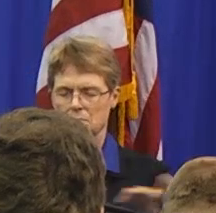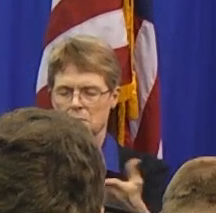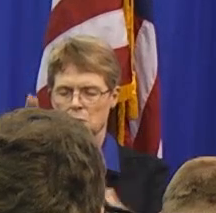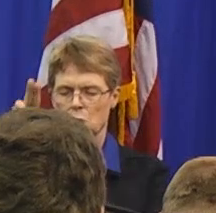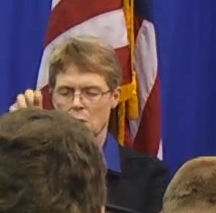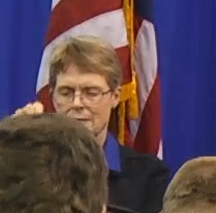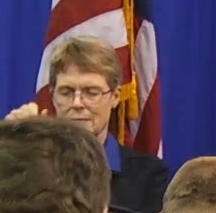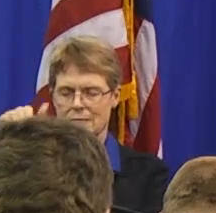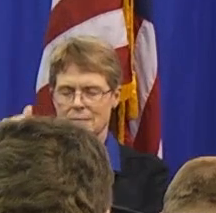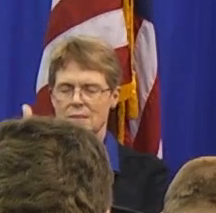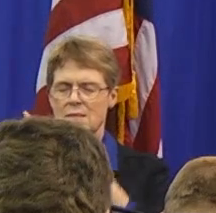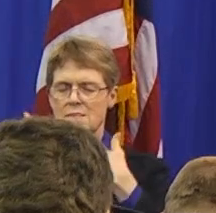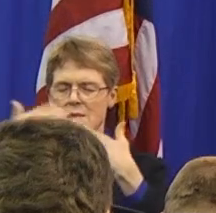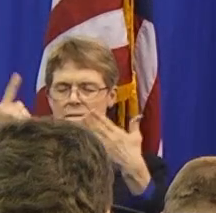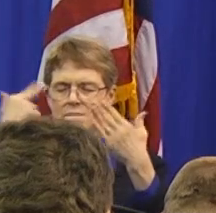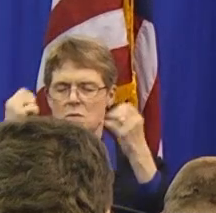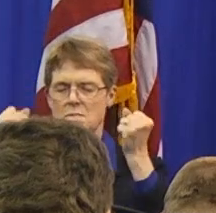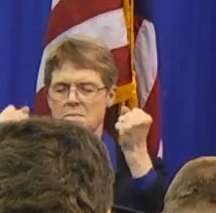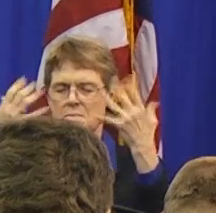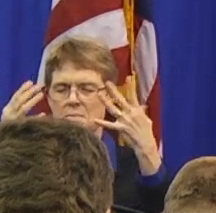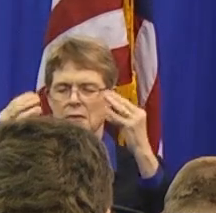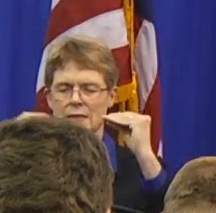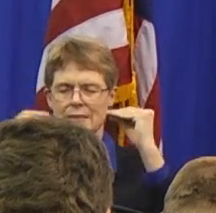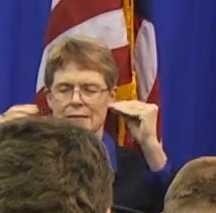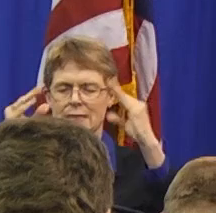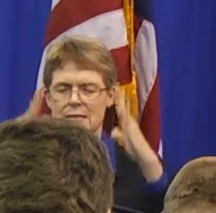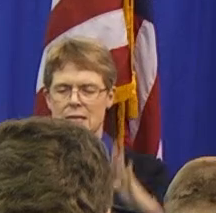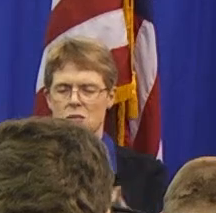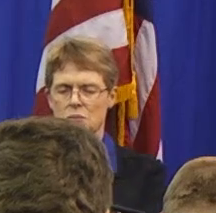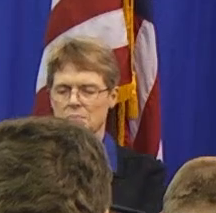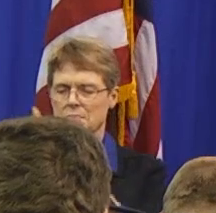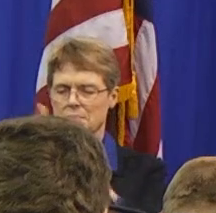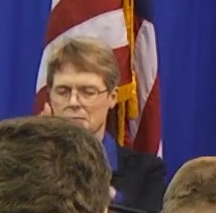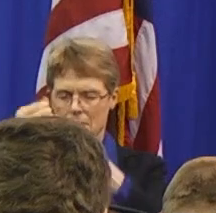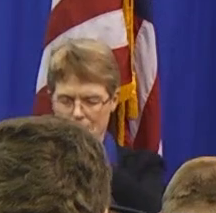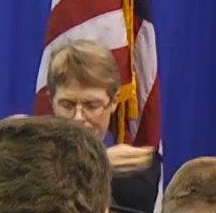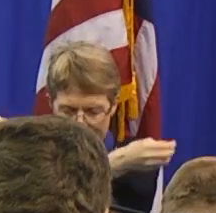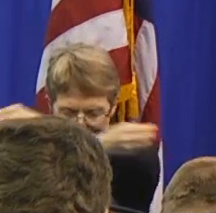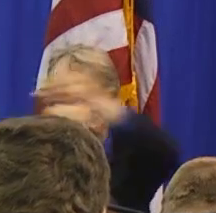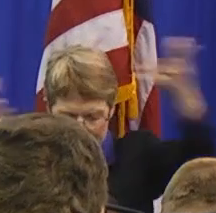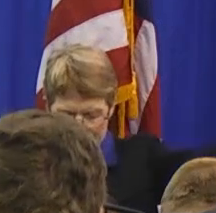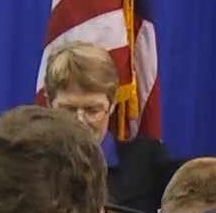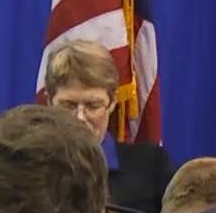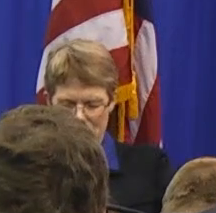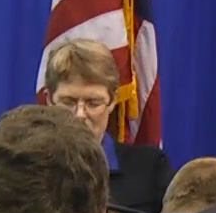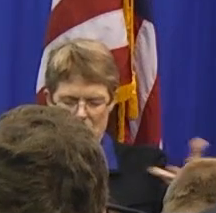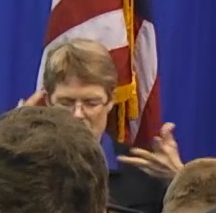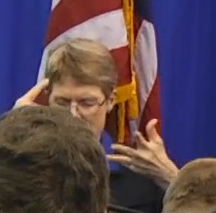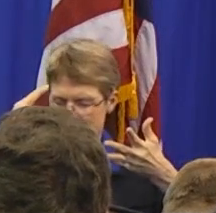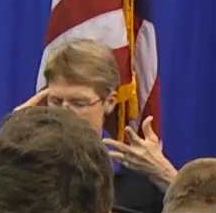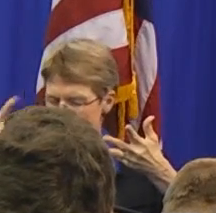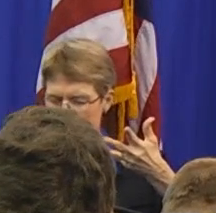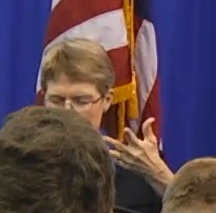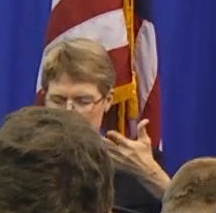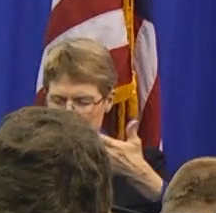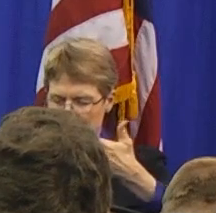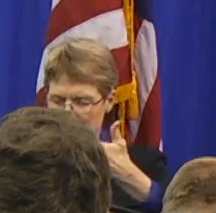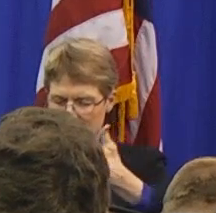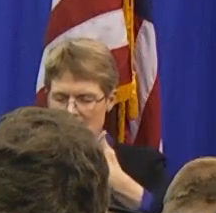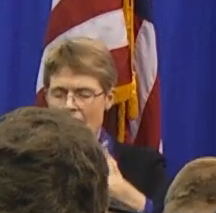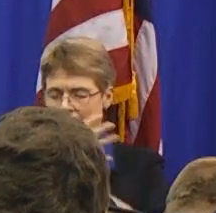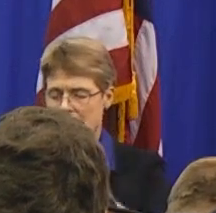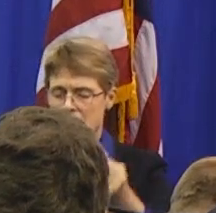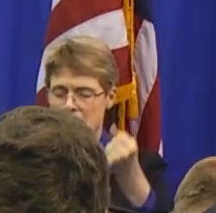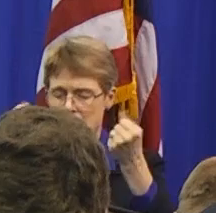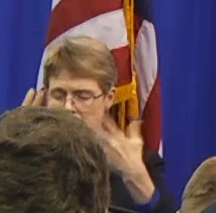many educators who are so eager to pass on the light of knowledge, and for the many programs of financial aid by which many of these students are